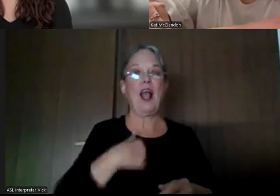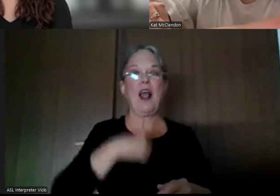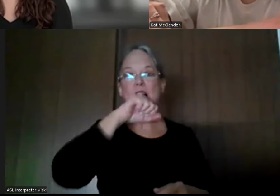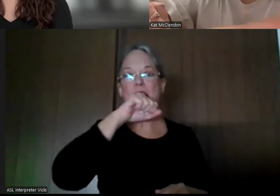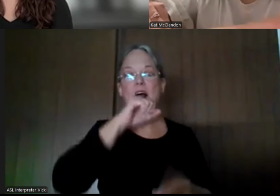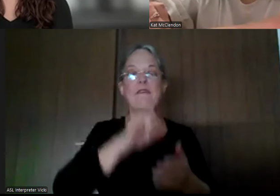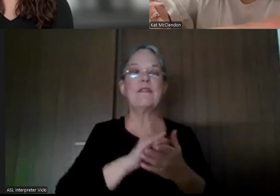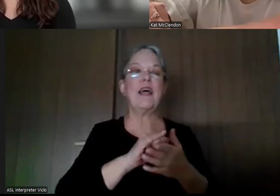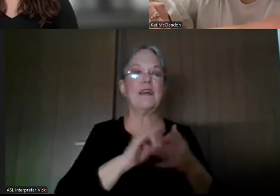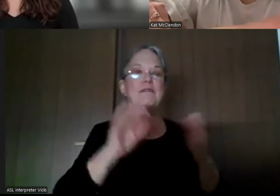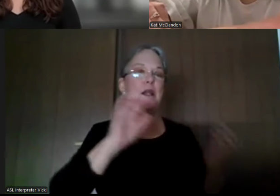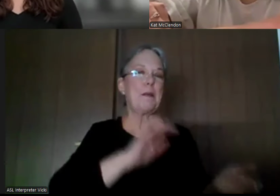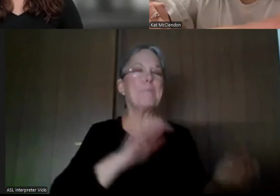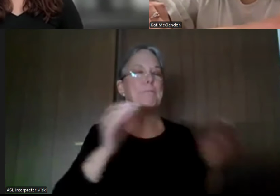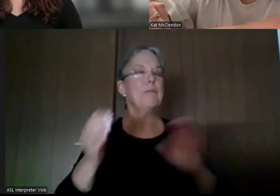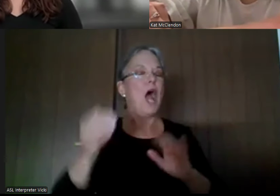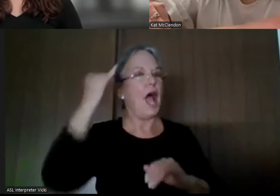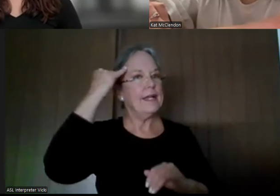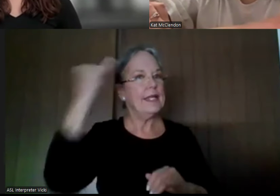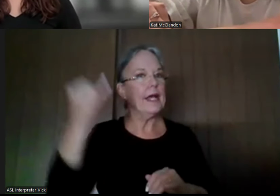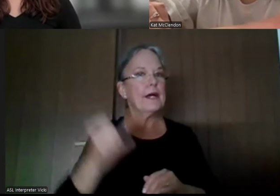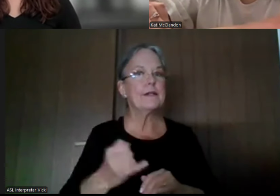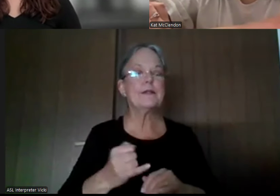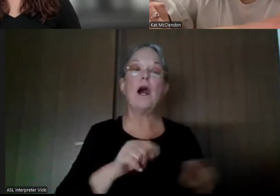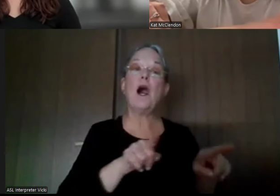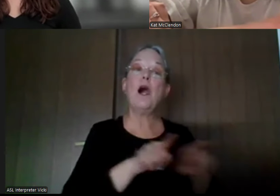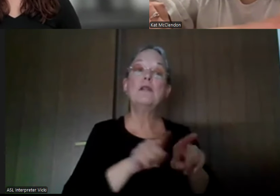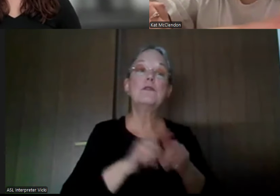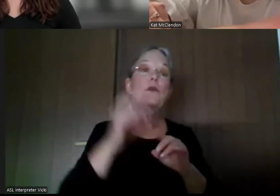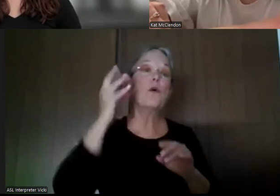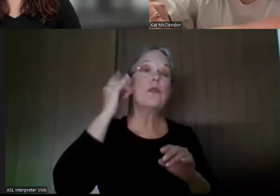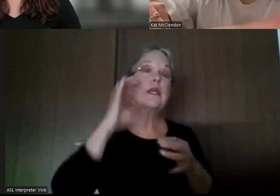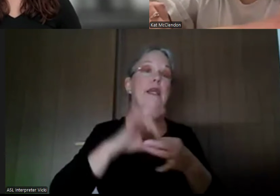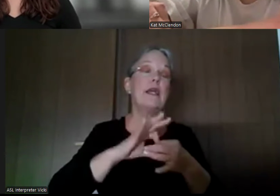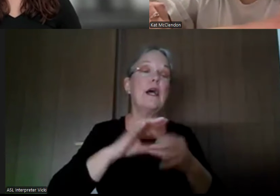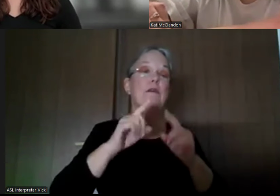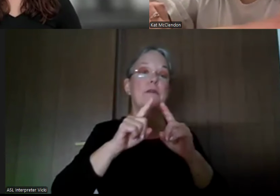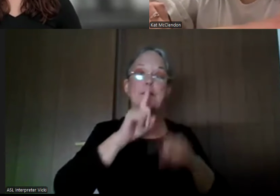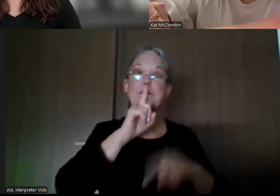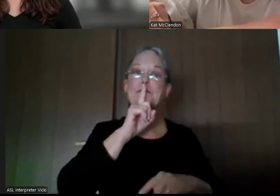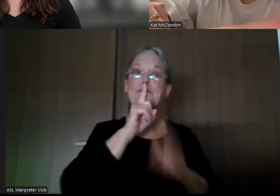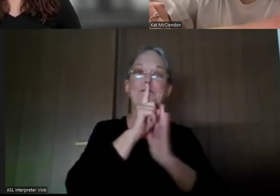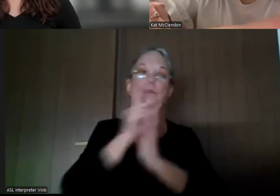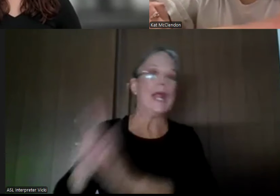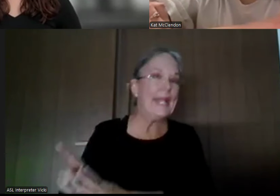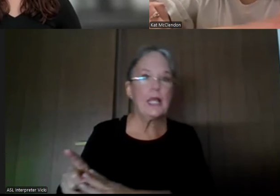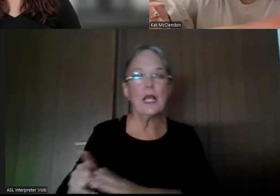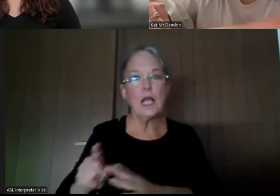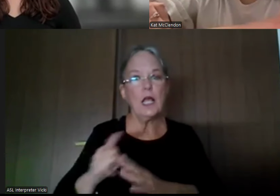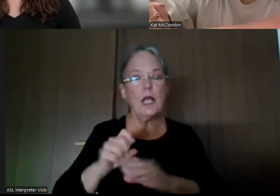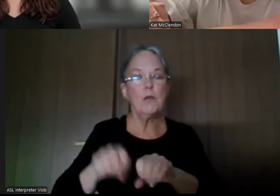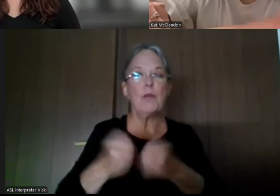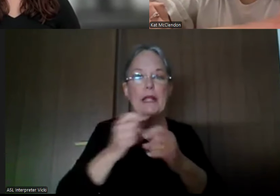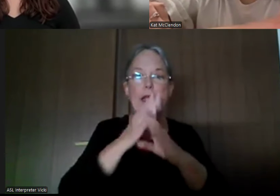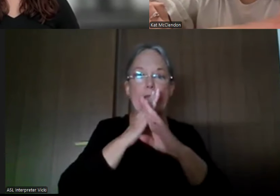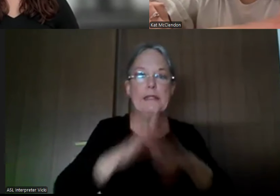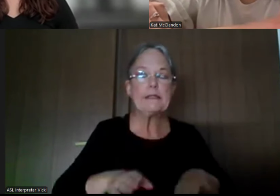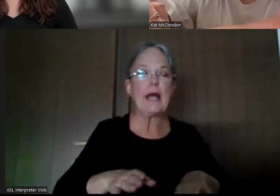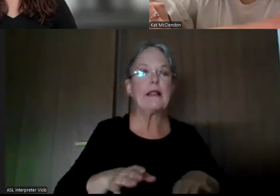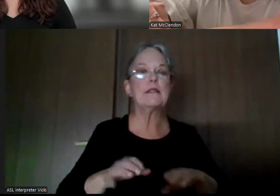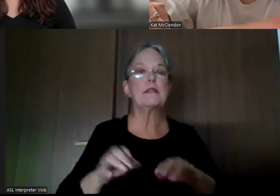metaphor. But also when we're thinking about breaking the silence, and let's stop and pause for a moment and go back to our